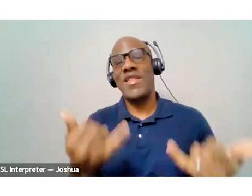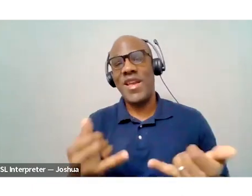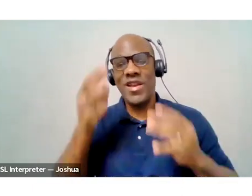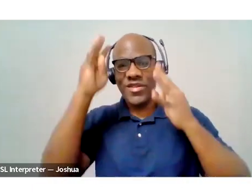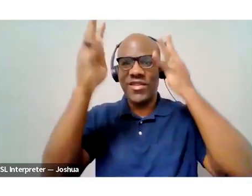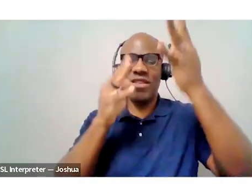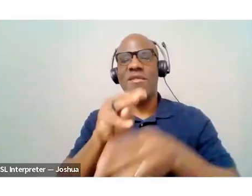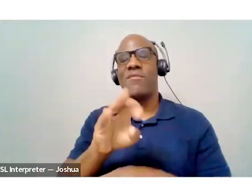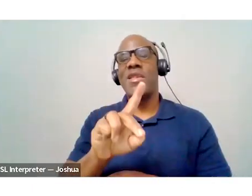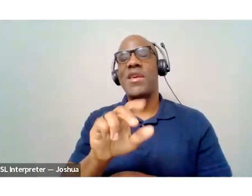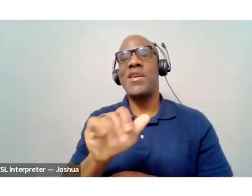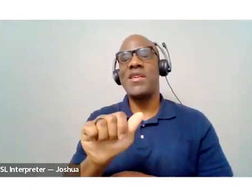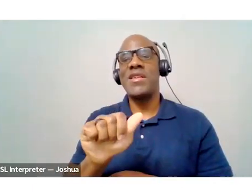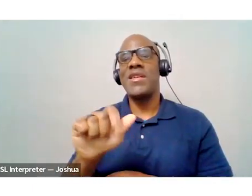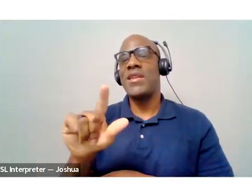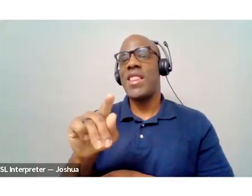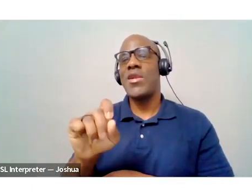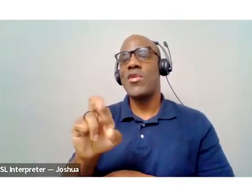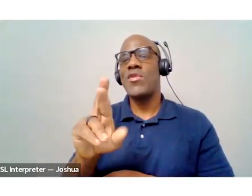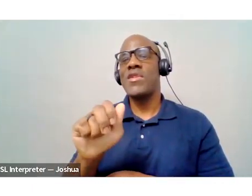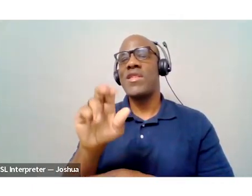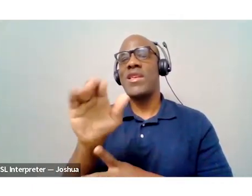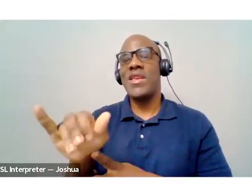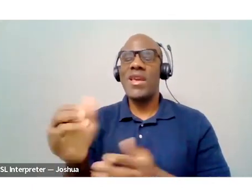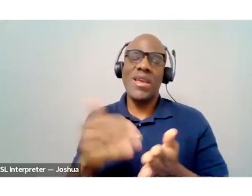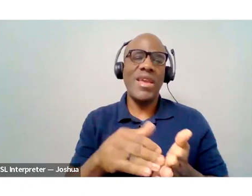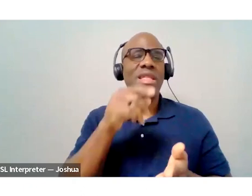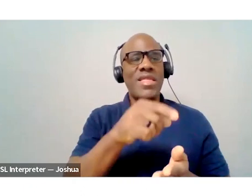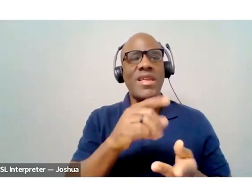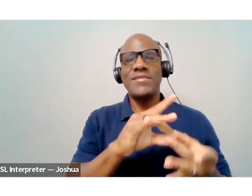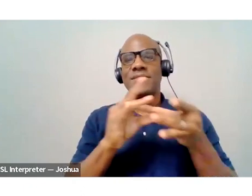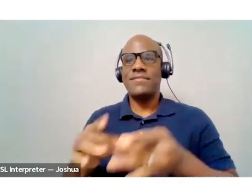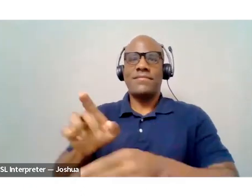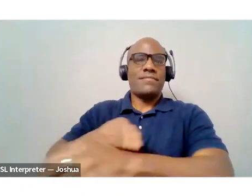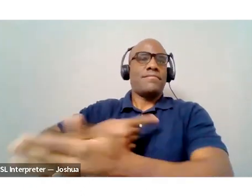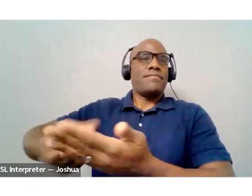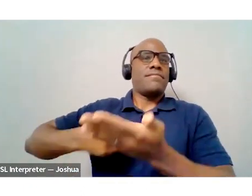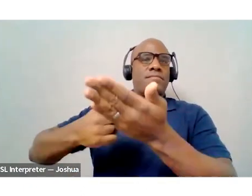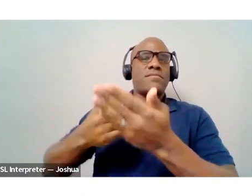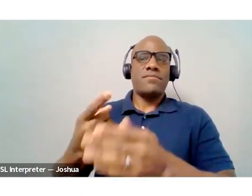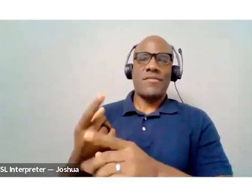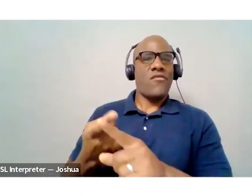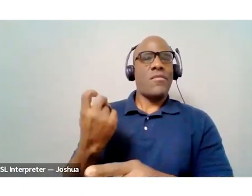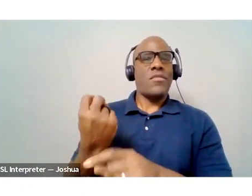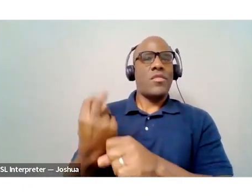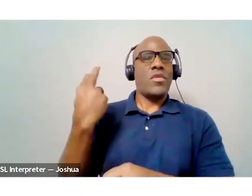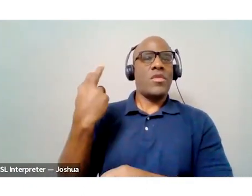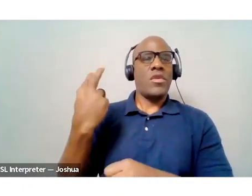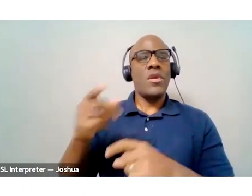So again, this is part of that long discussion that I had a couple of years ago on the critical media